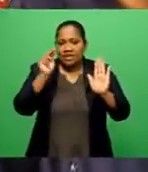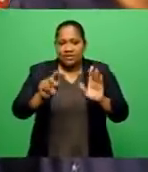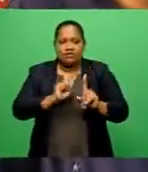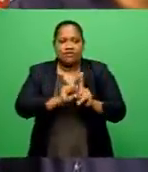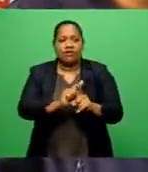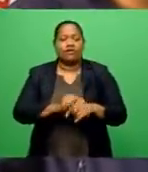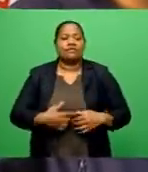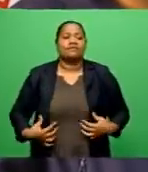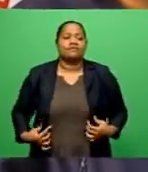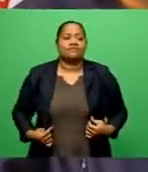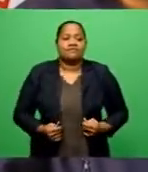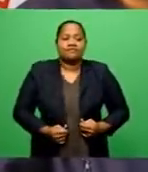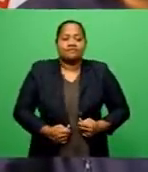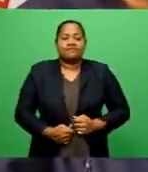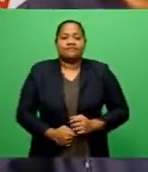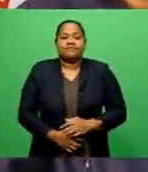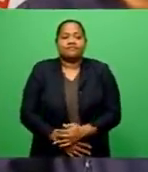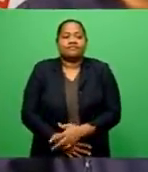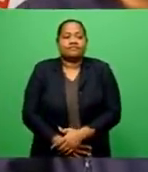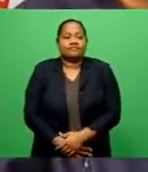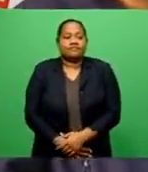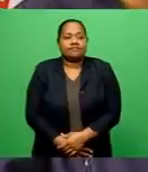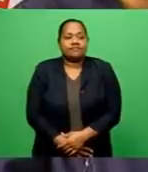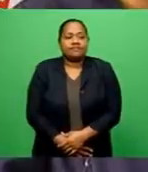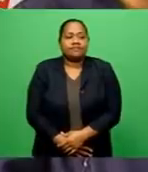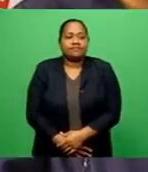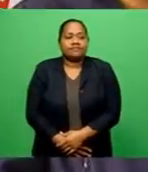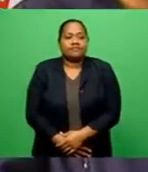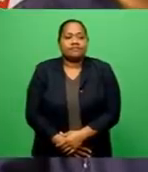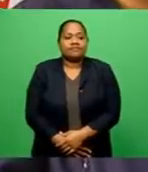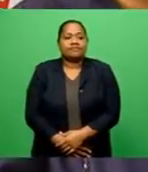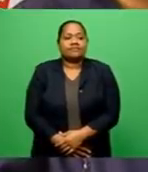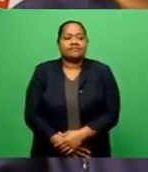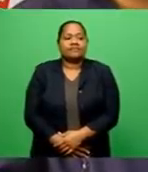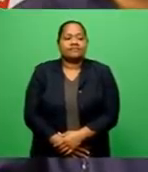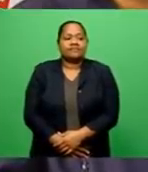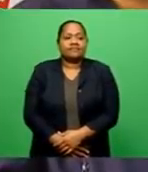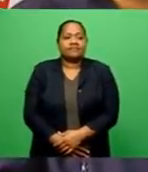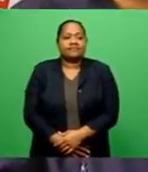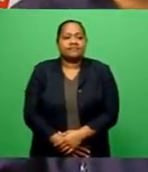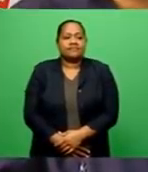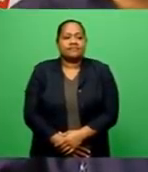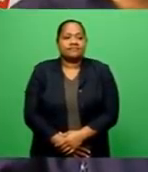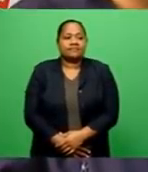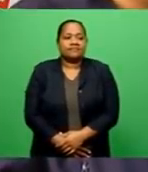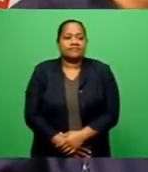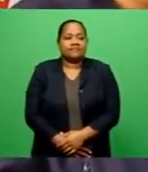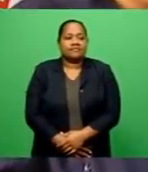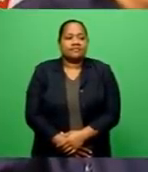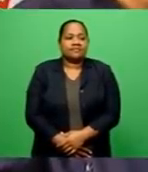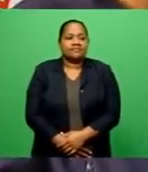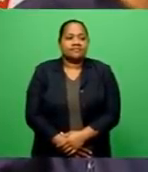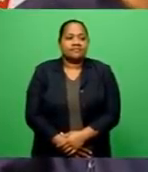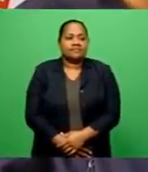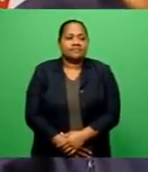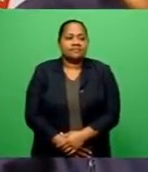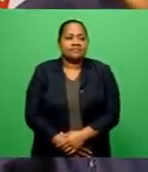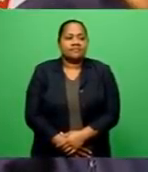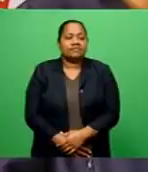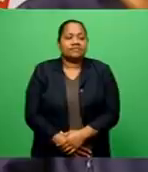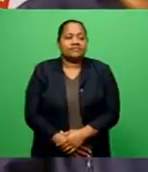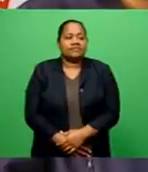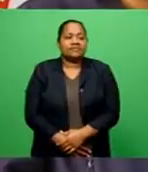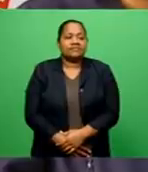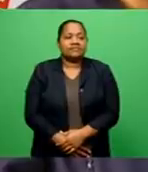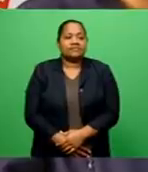do when we are about to close the evacuation center is that Ministry of Health usually sprays the evacuation center to ensure its safety. In